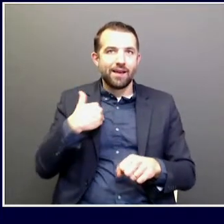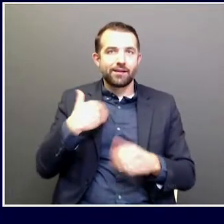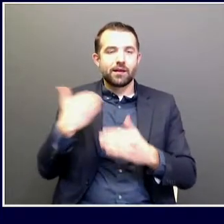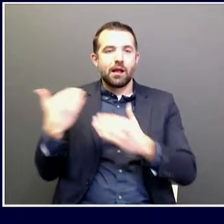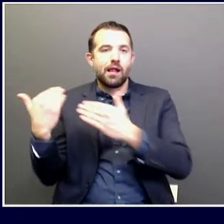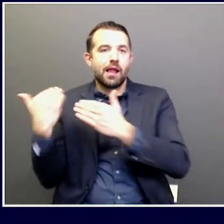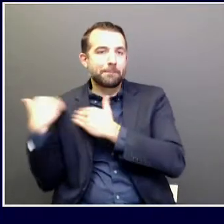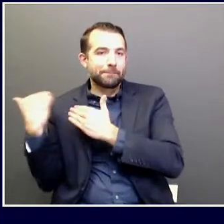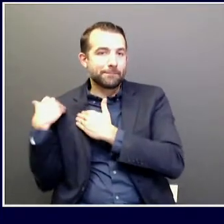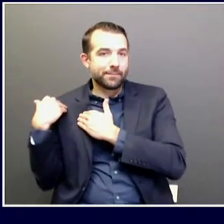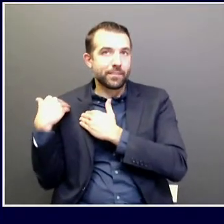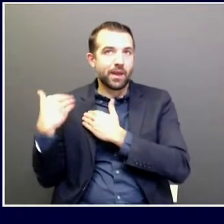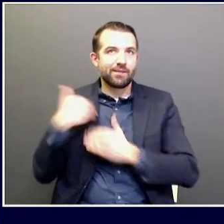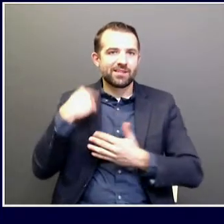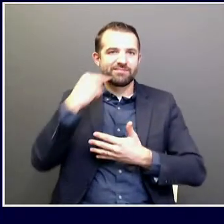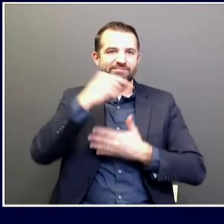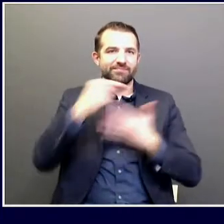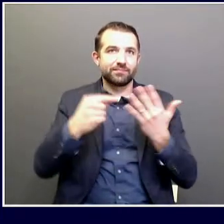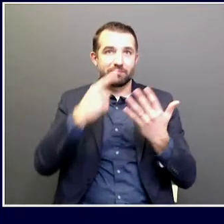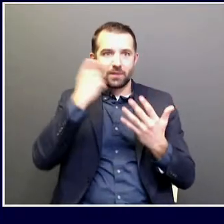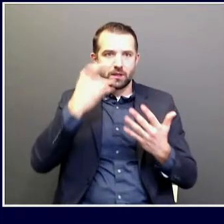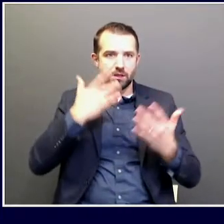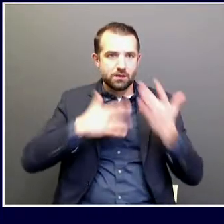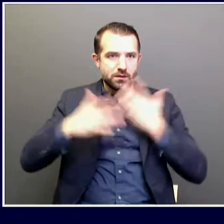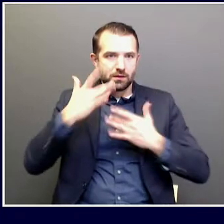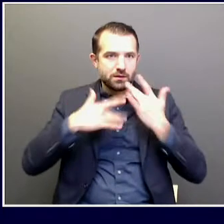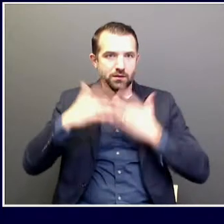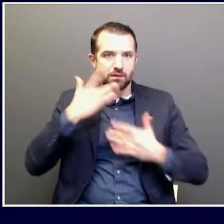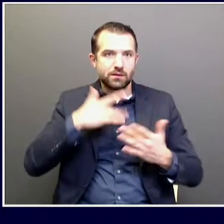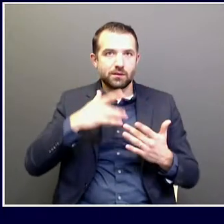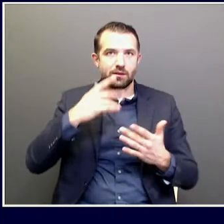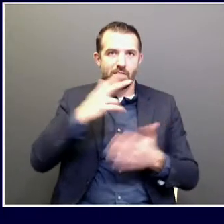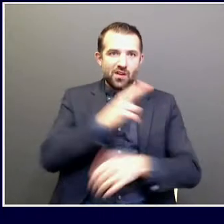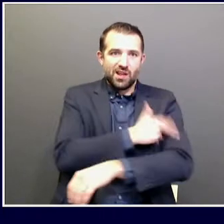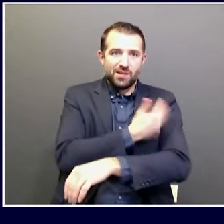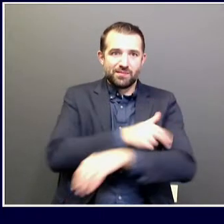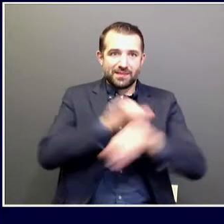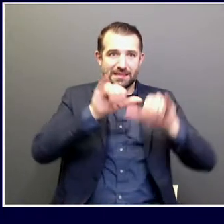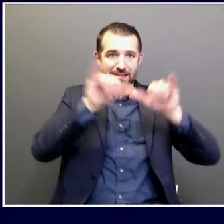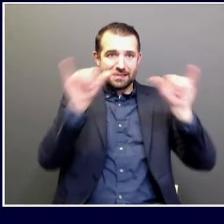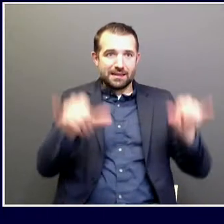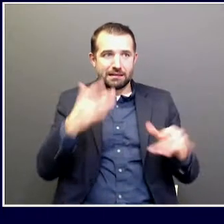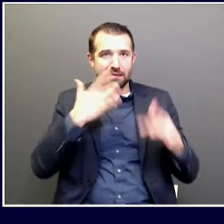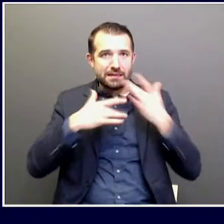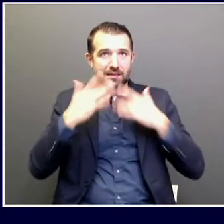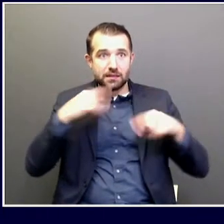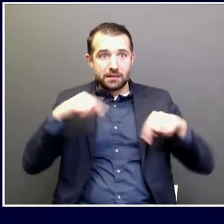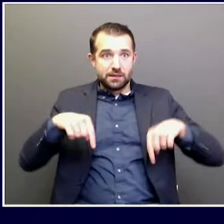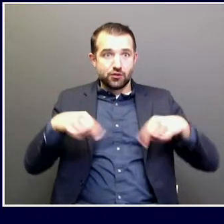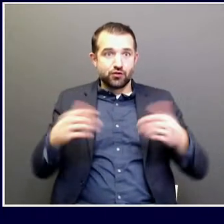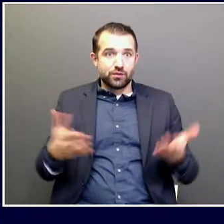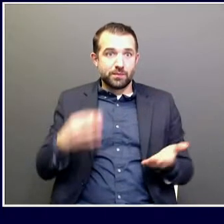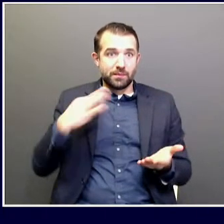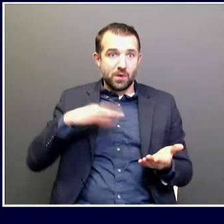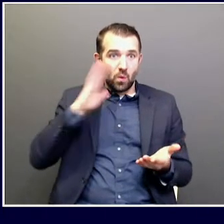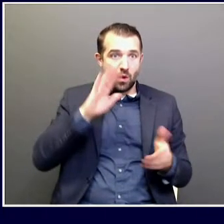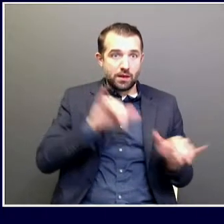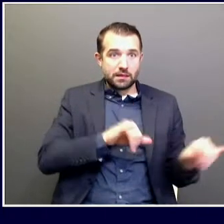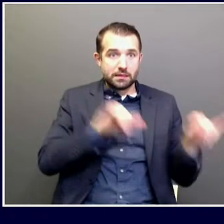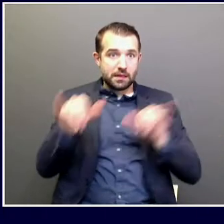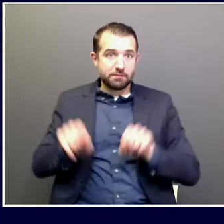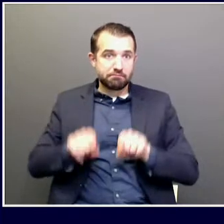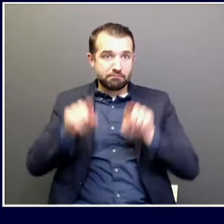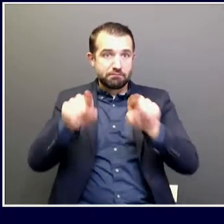stretched thin right now. Is that something that the state of Maine has considered? We have a pretty sophisticated medical malpractice system,